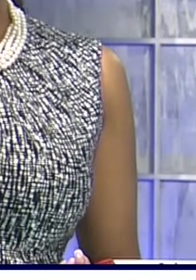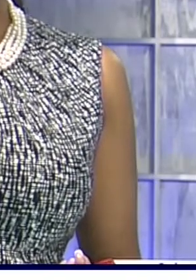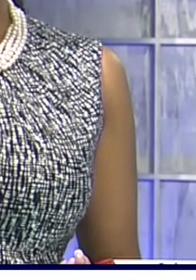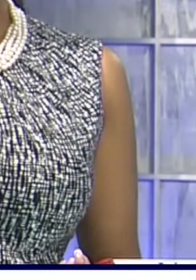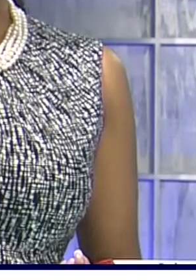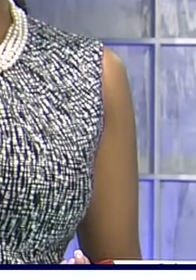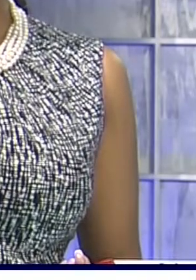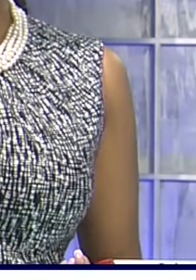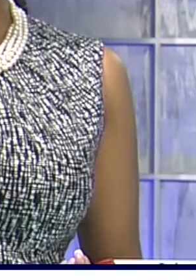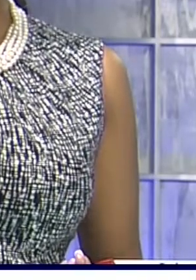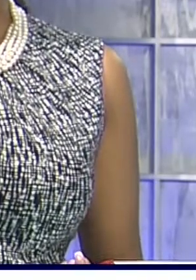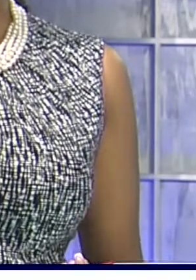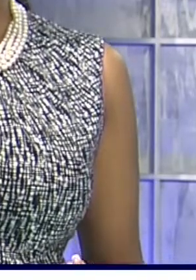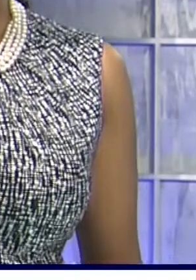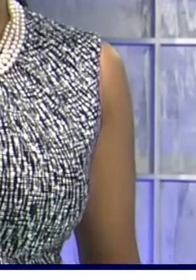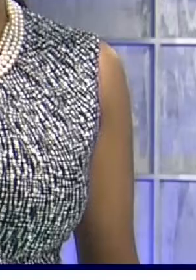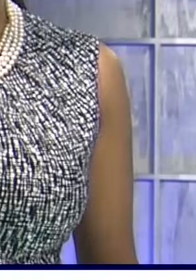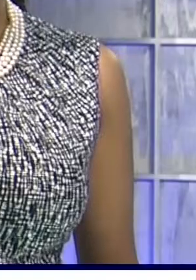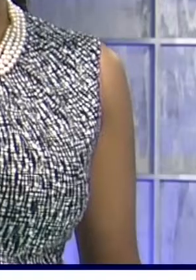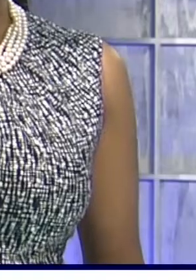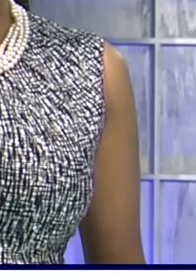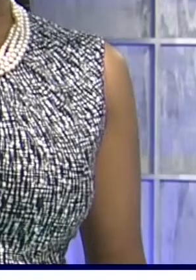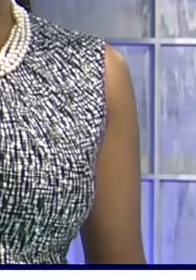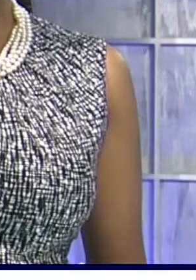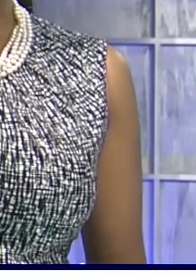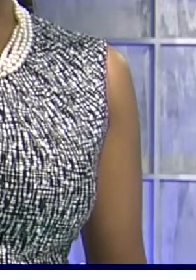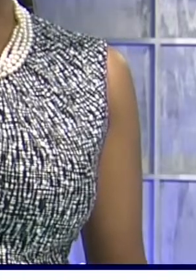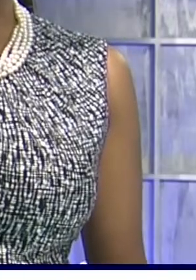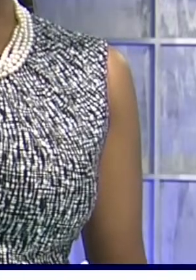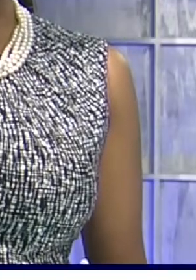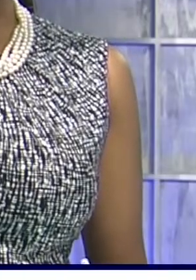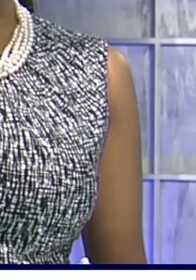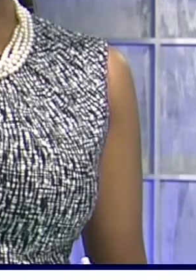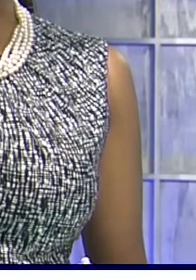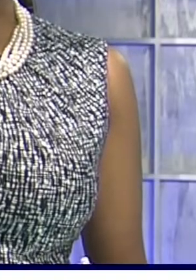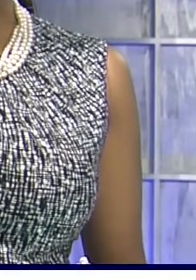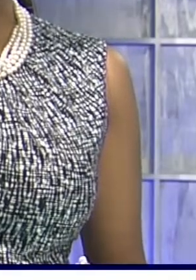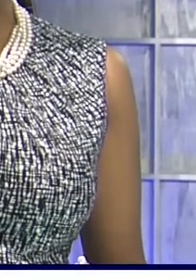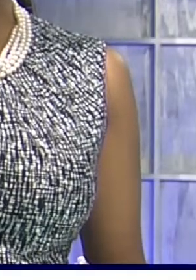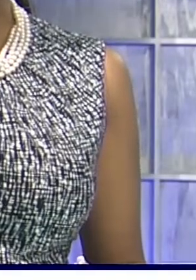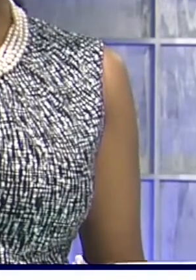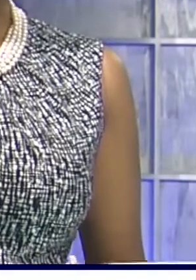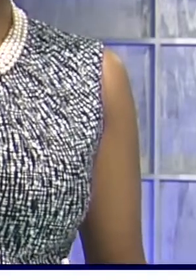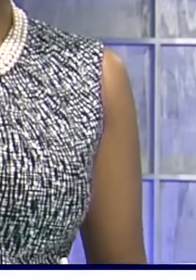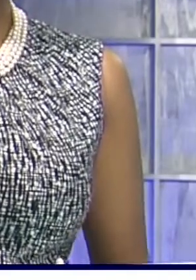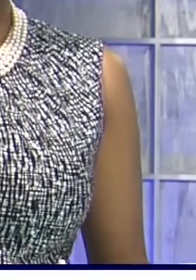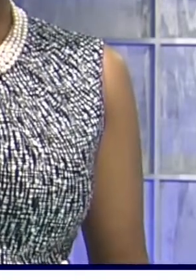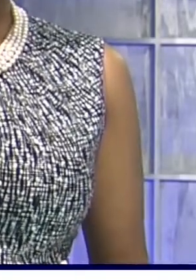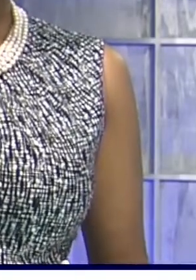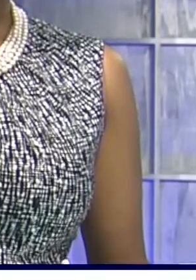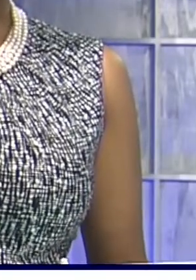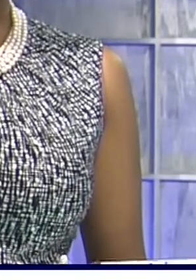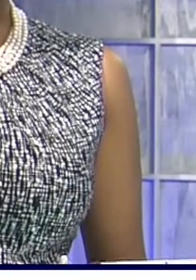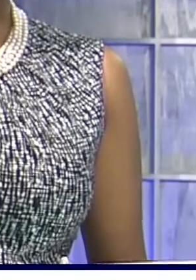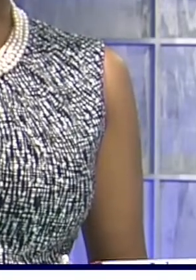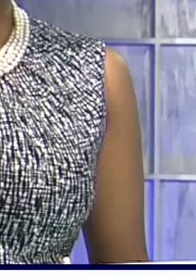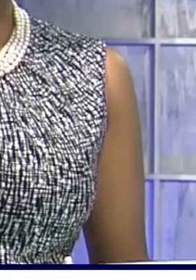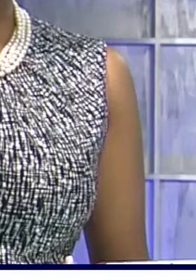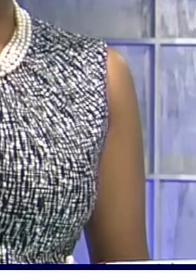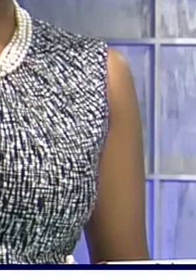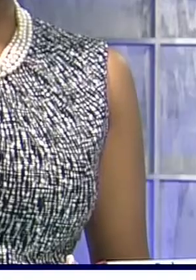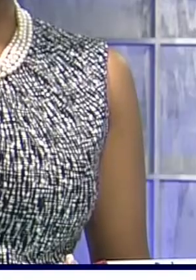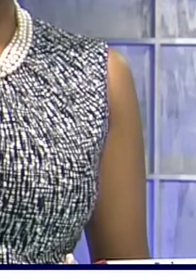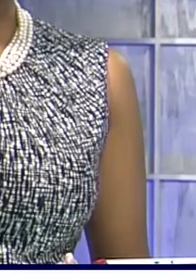fight vector-borne diseases like Zika. Calypsonians draw for Picardy Crop final positions. And in sports, the